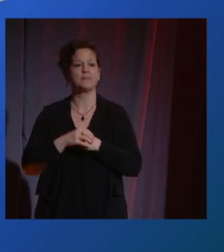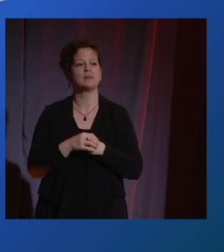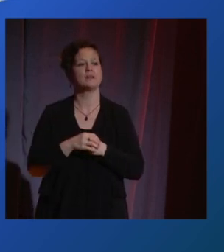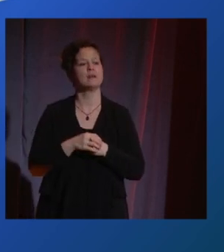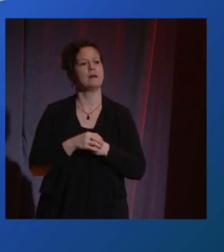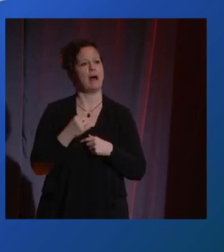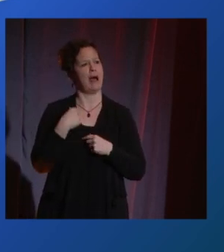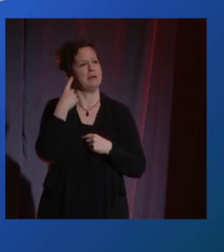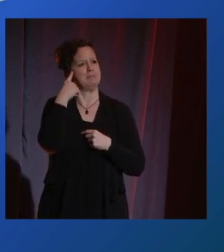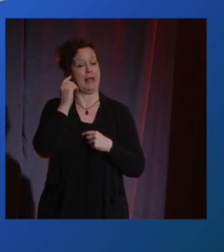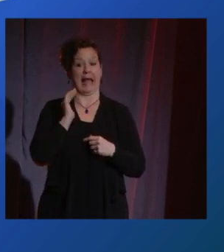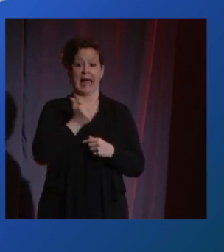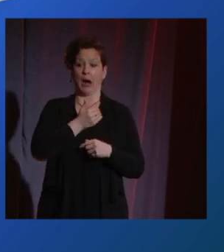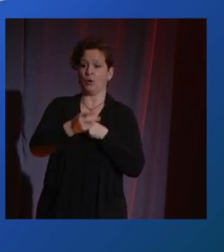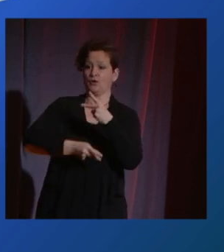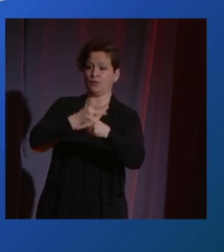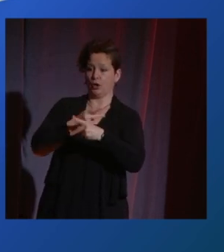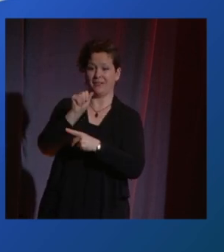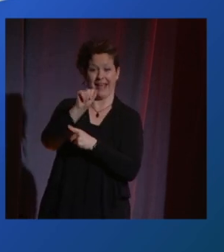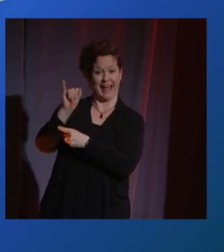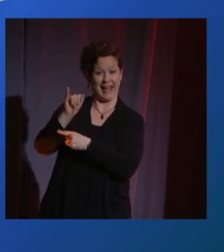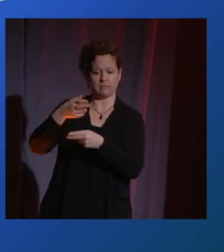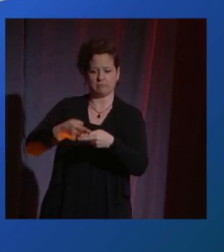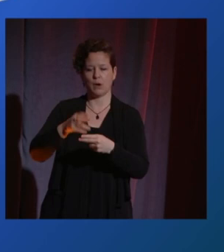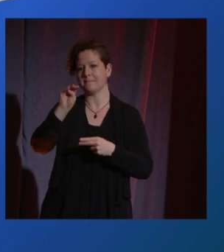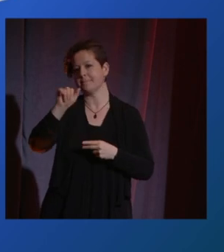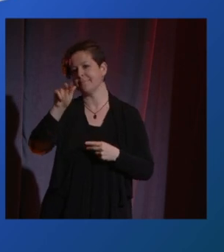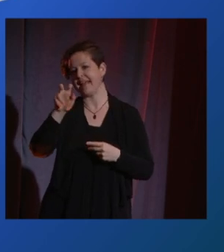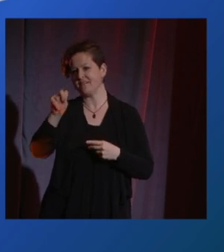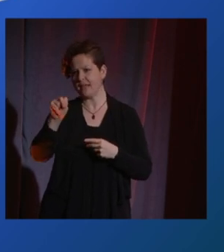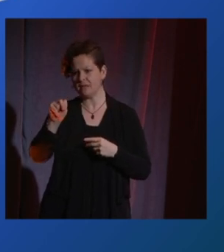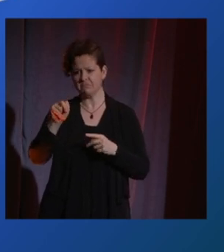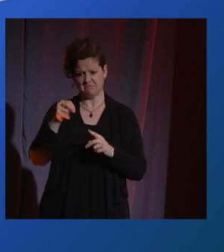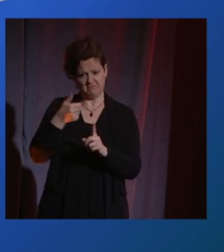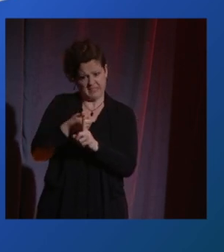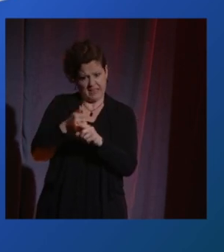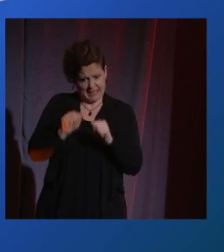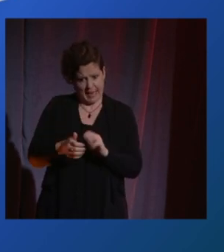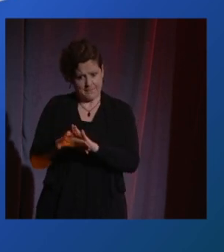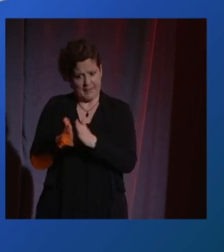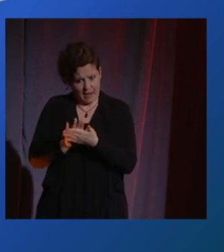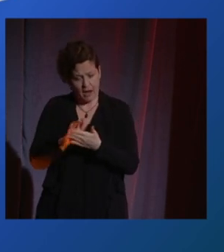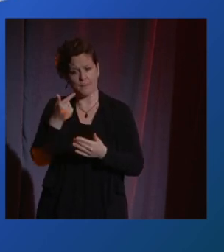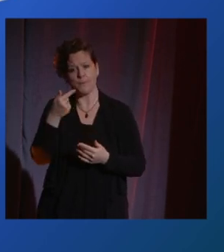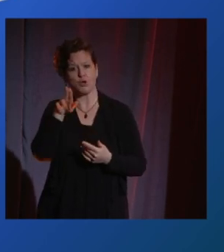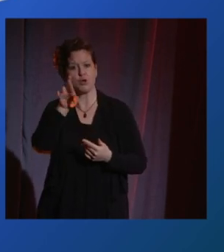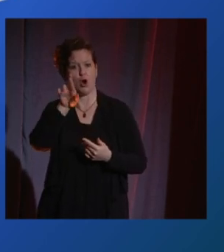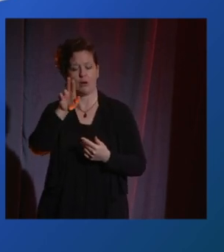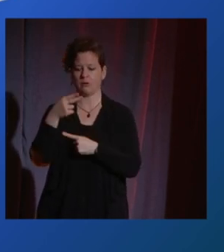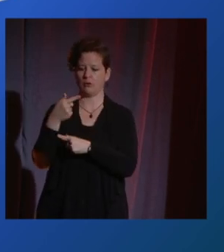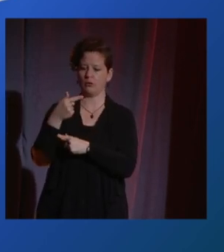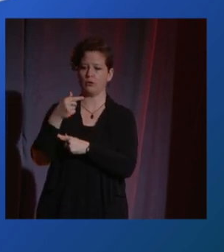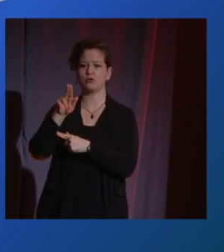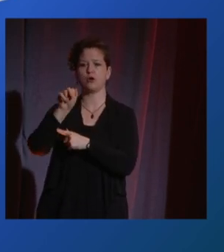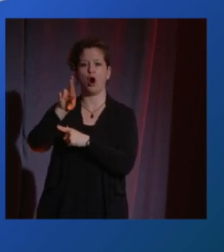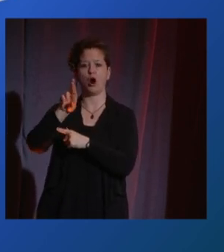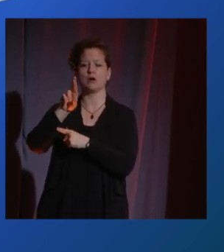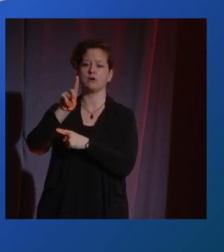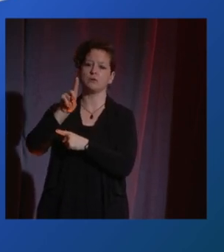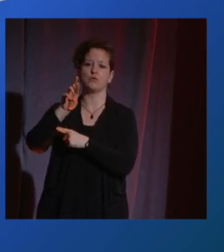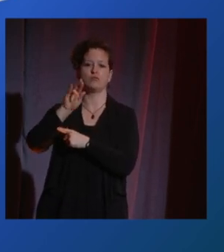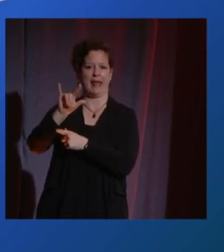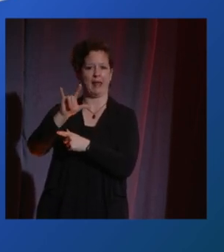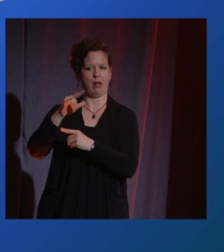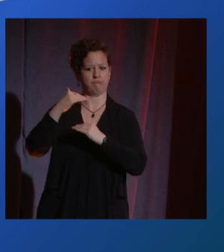of aim ml in Maven itself can be a guard rail because we are human and these are